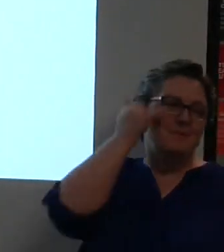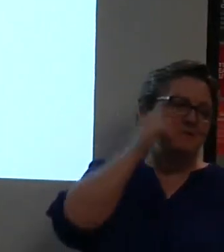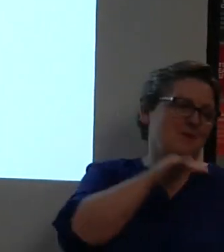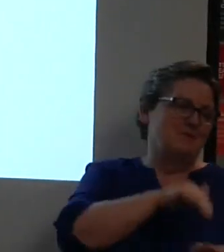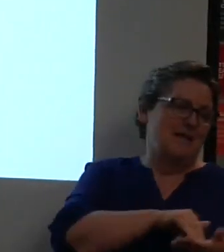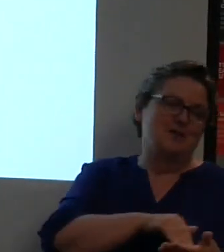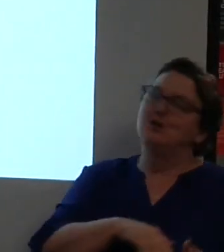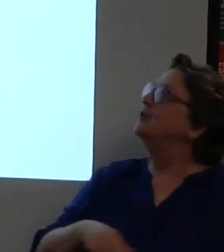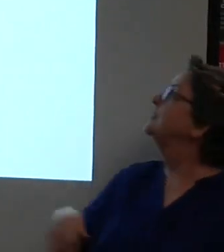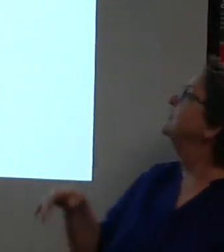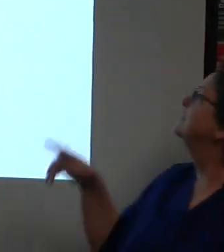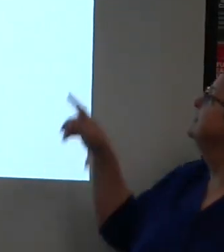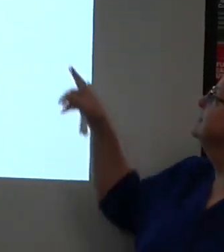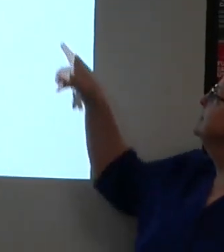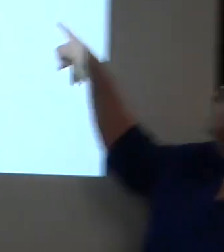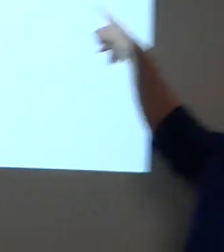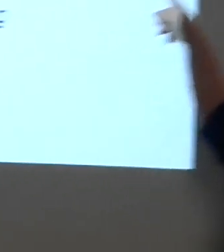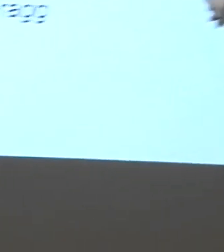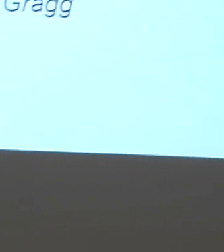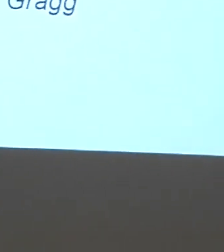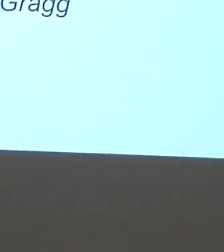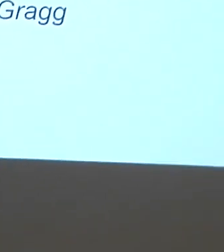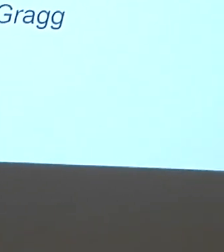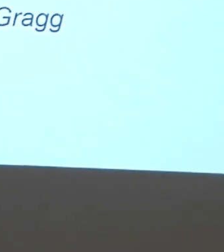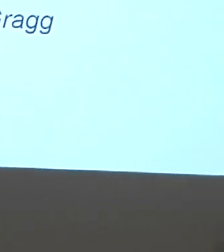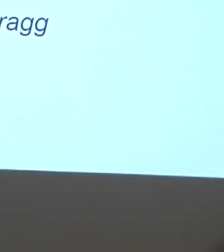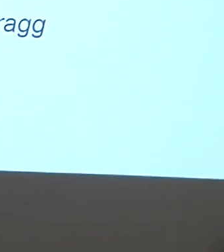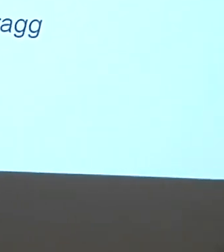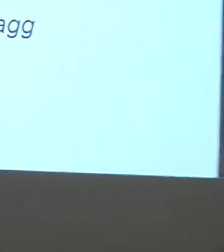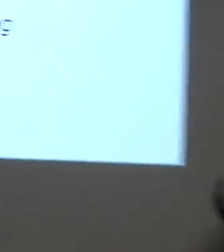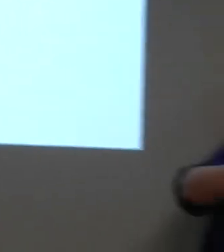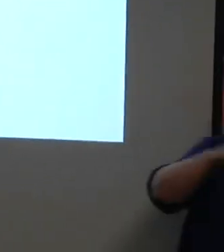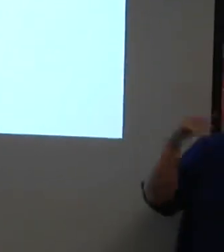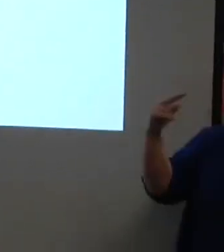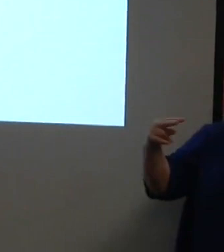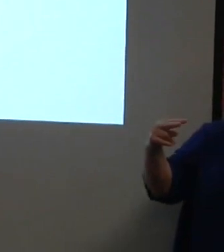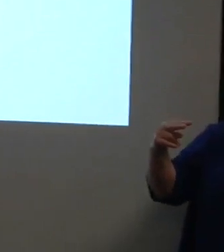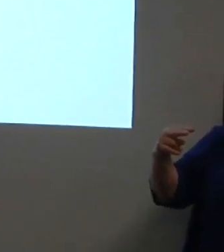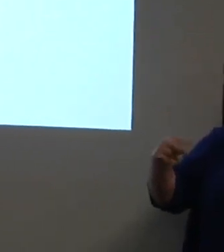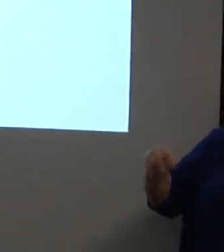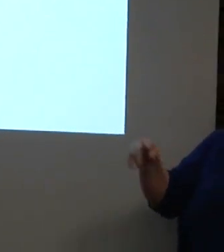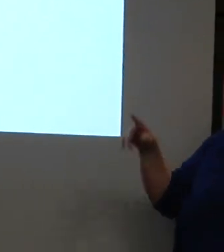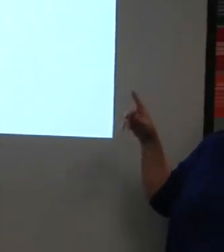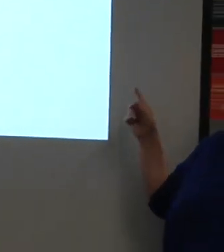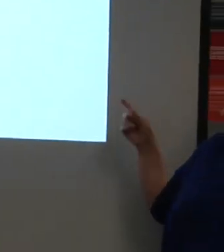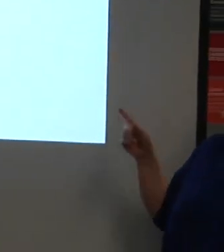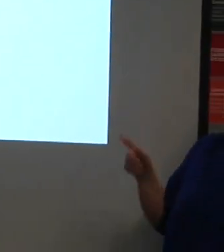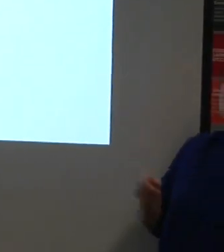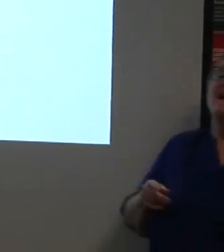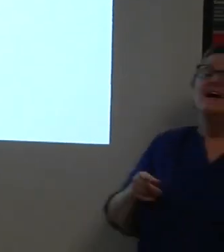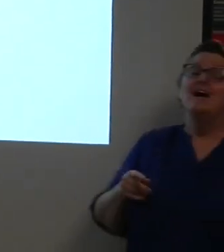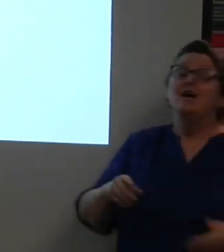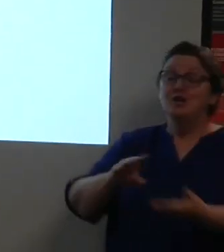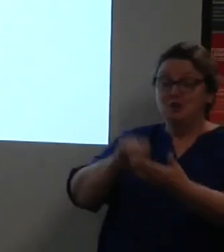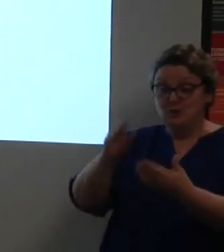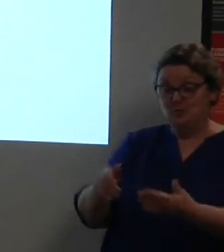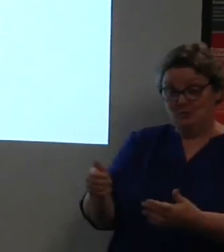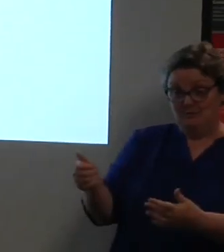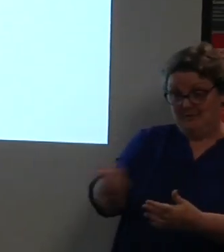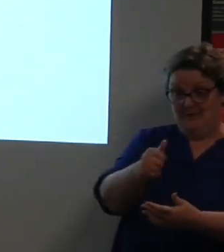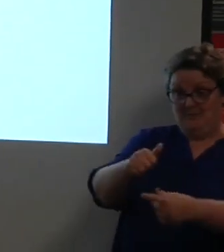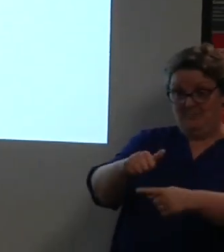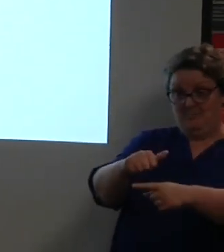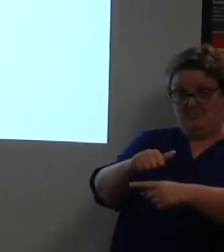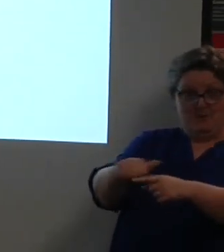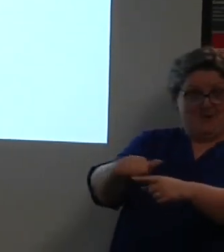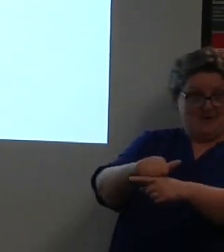because wisdom can't be told, right? So the idea behind the case study approach is that when students get to practice using this